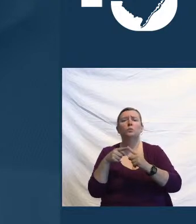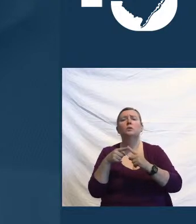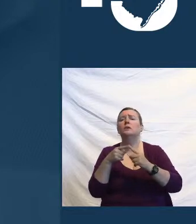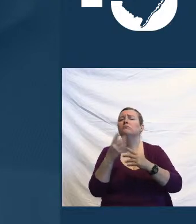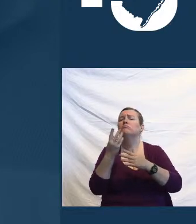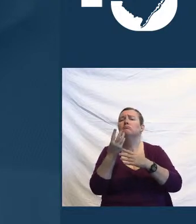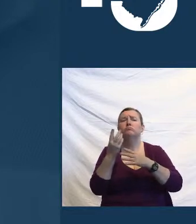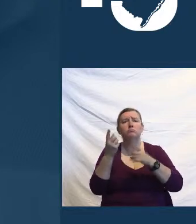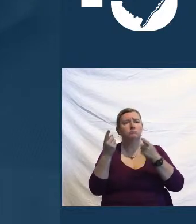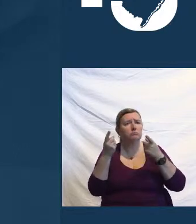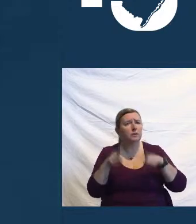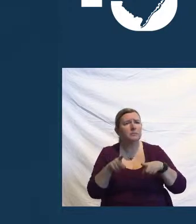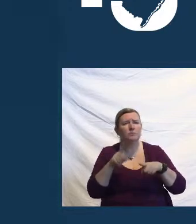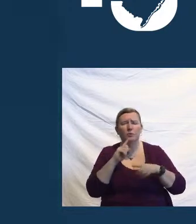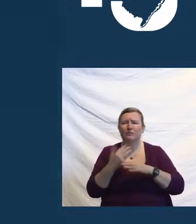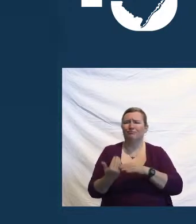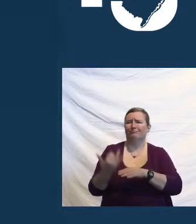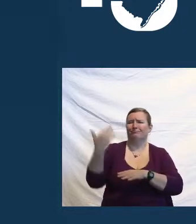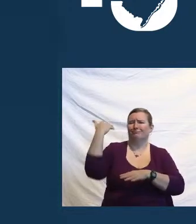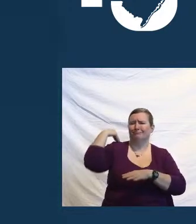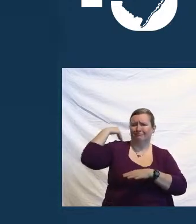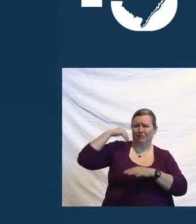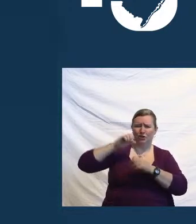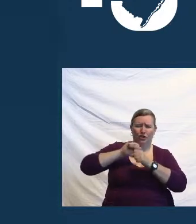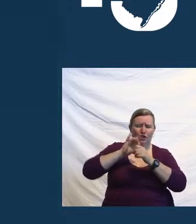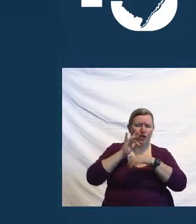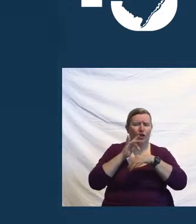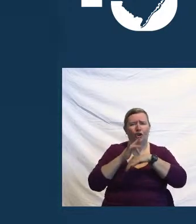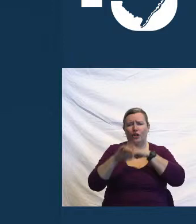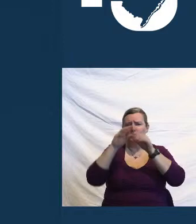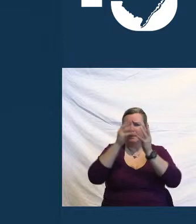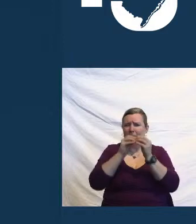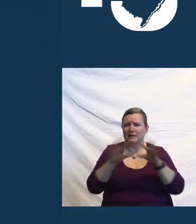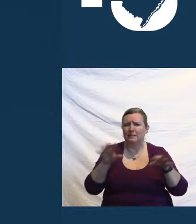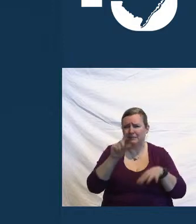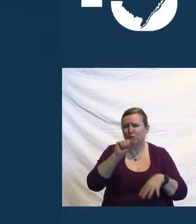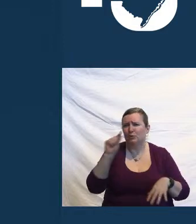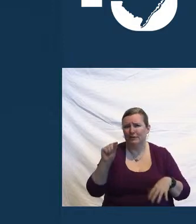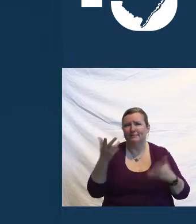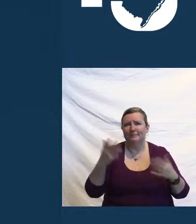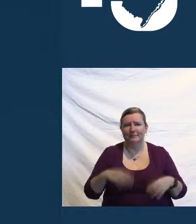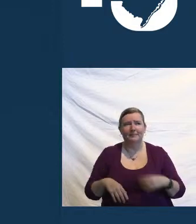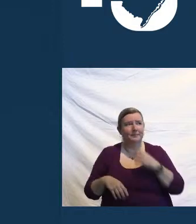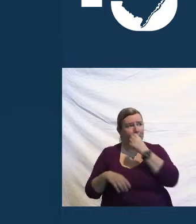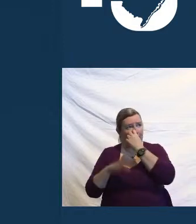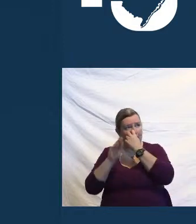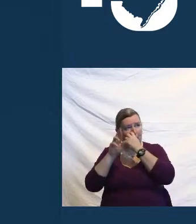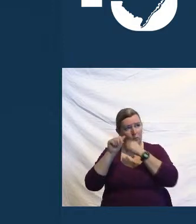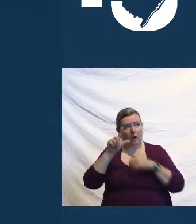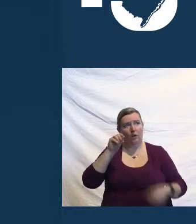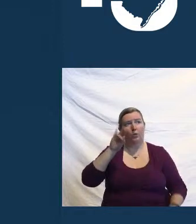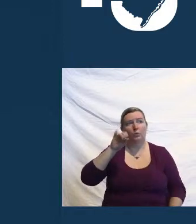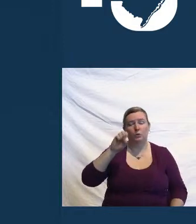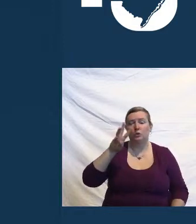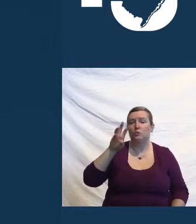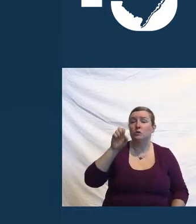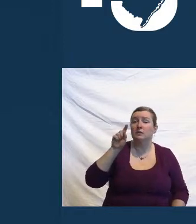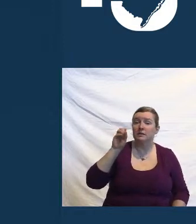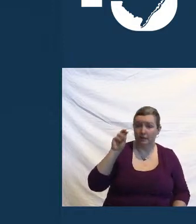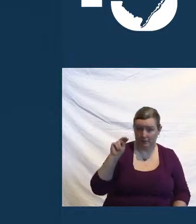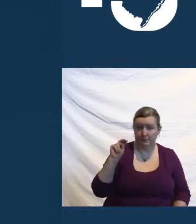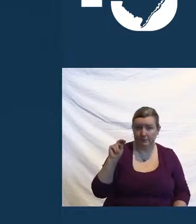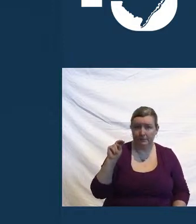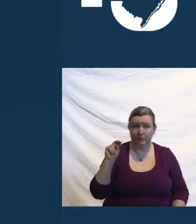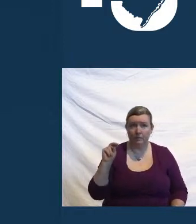days. Fairlawn's Barbara Louise Weston, on the right, was 90 years old when she passed on